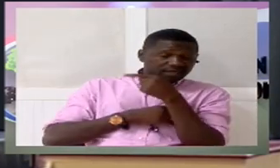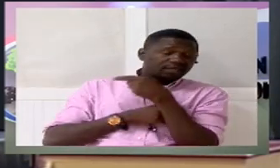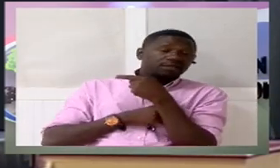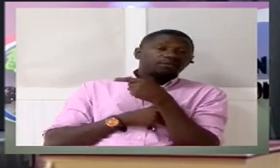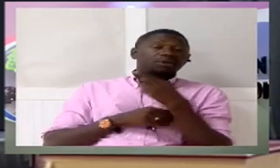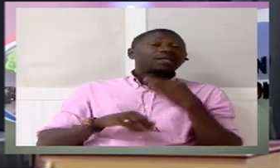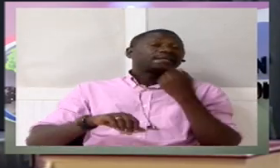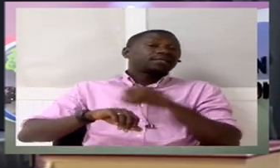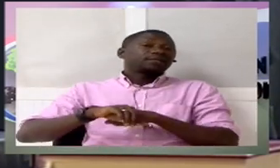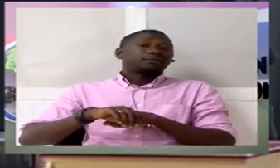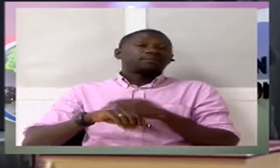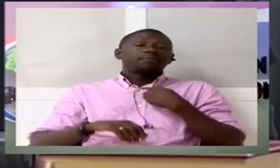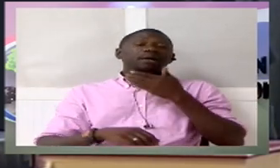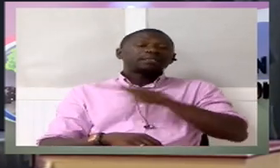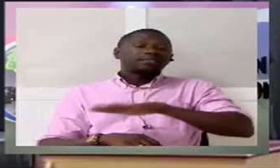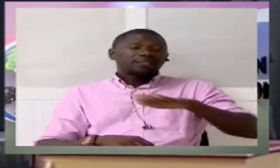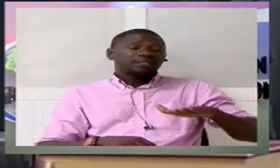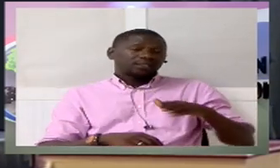But at that time,